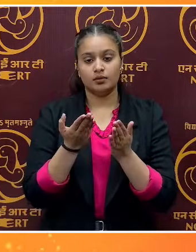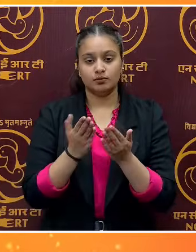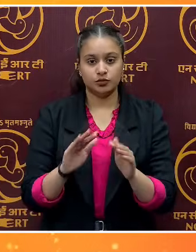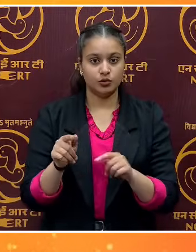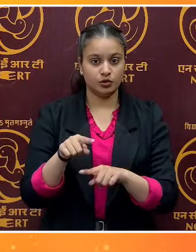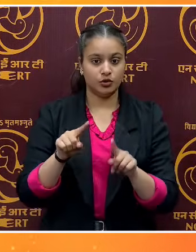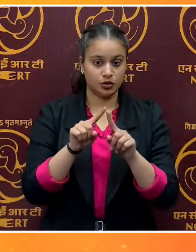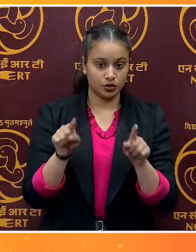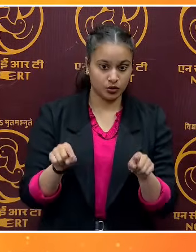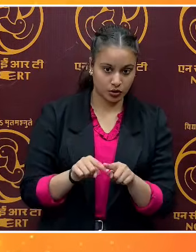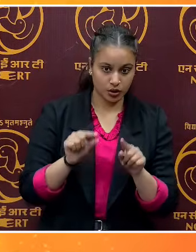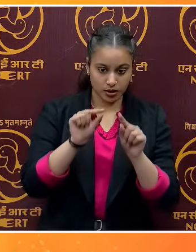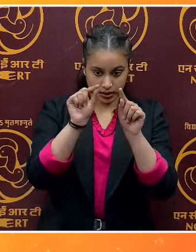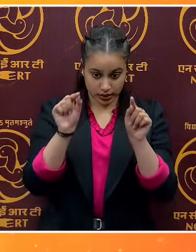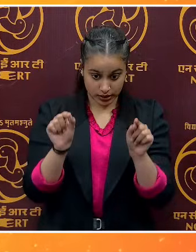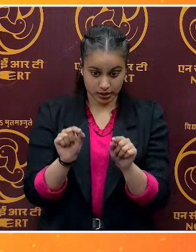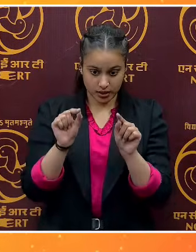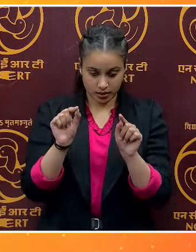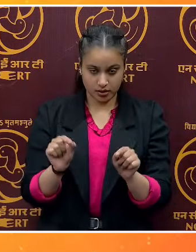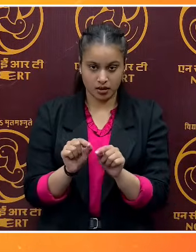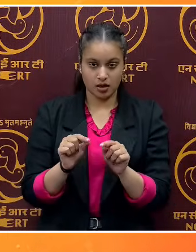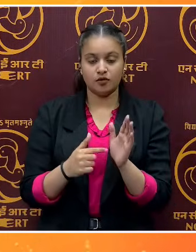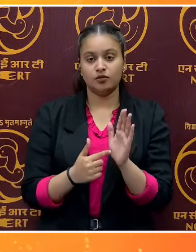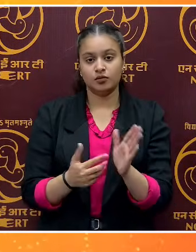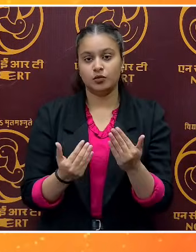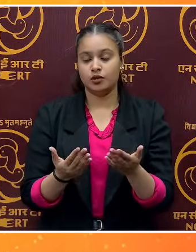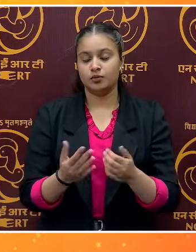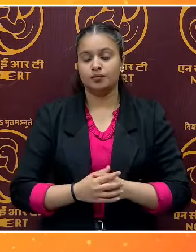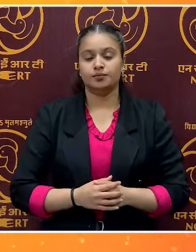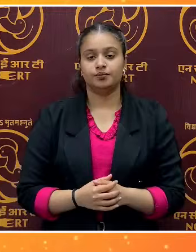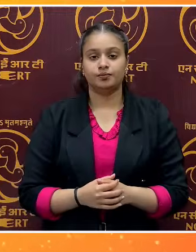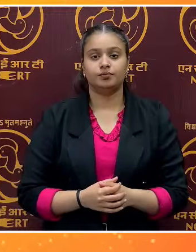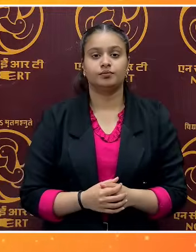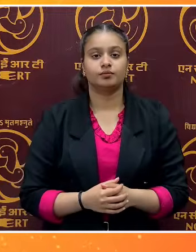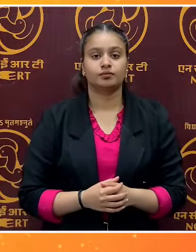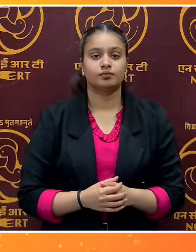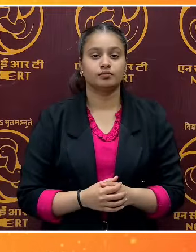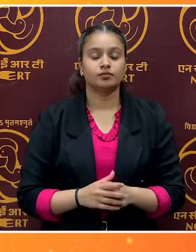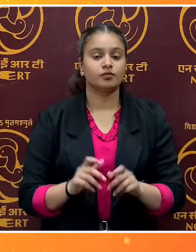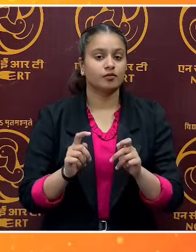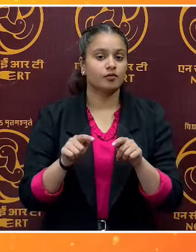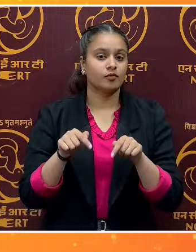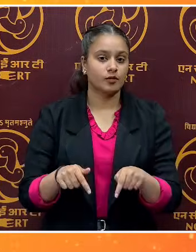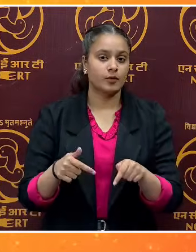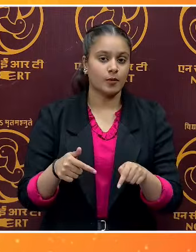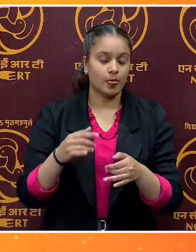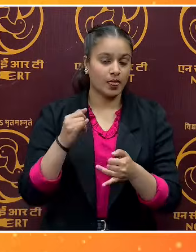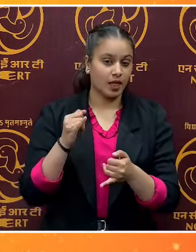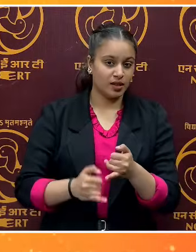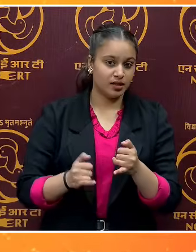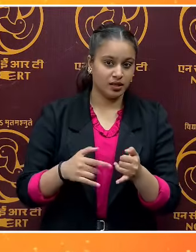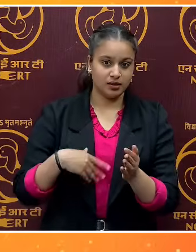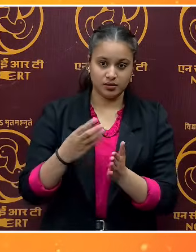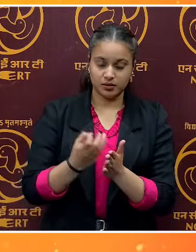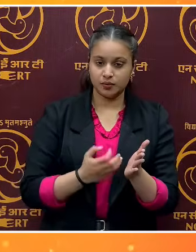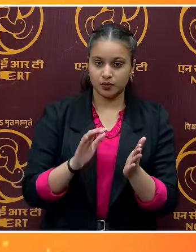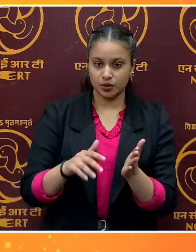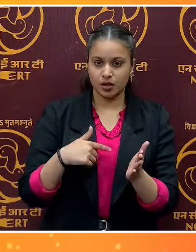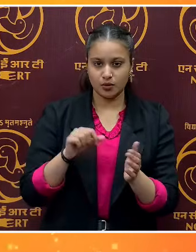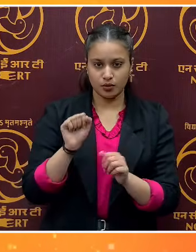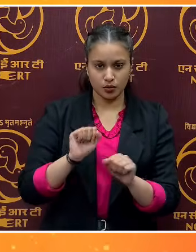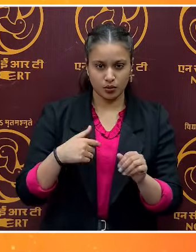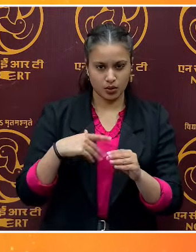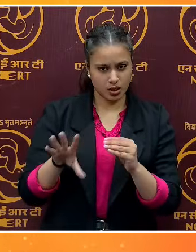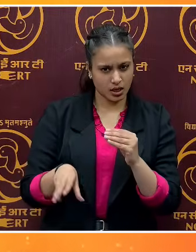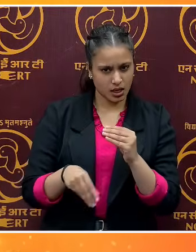a square with curves inside to show the bulge. Okay. So, ma'am, at the end of this program, would you like to